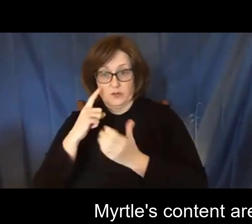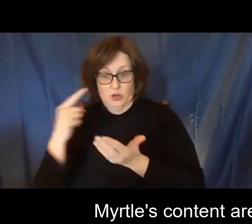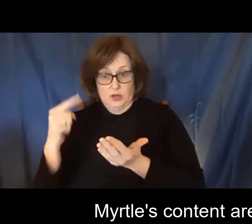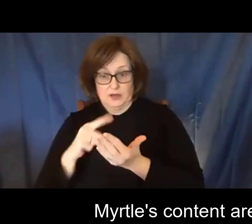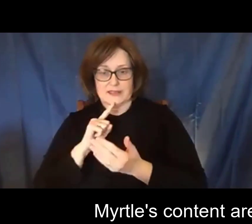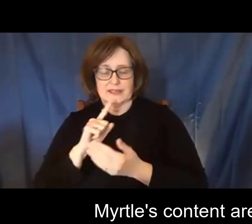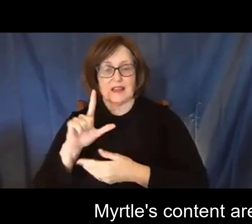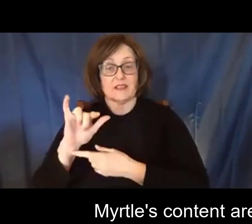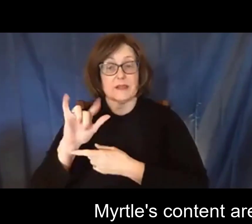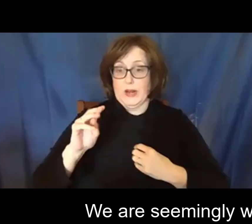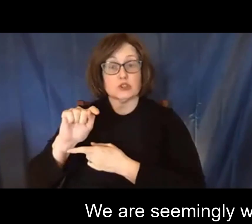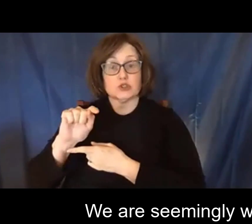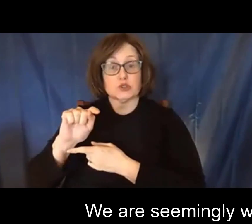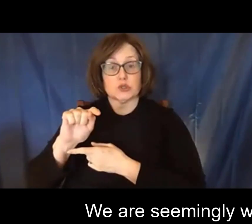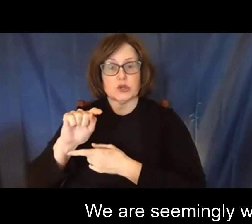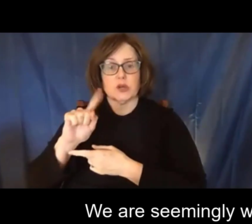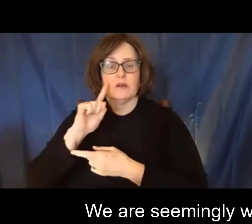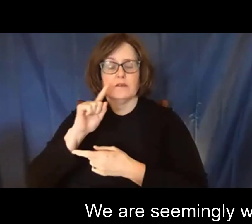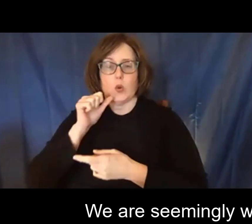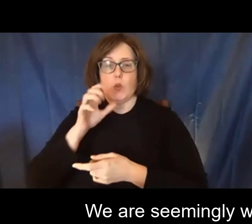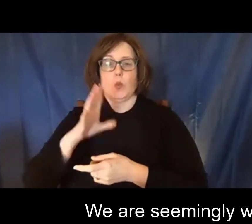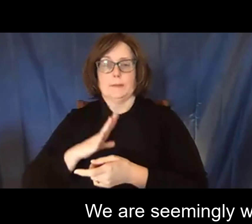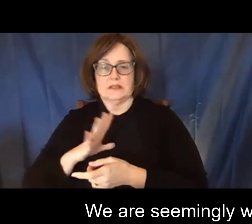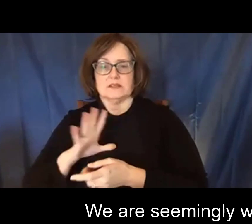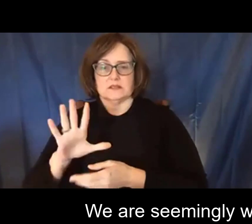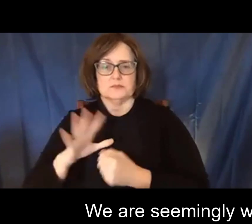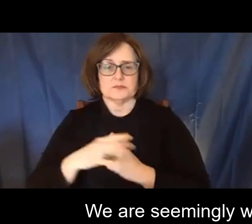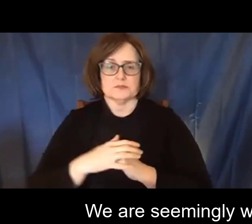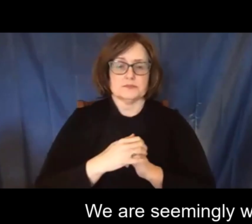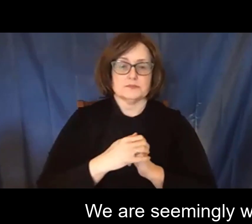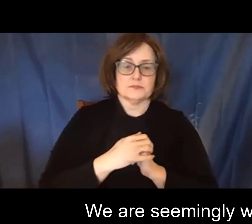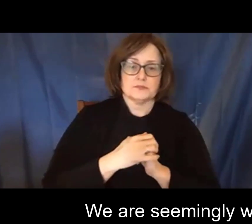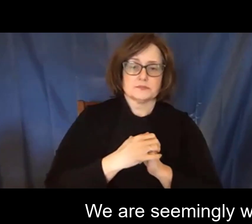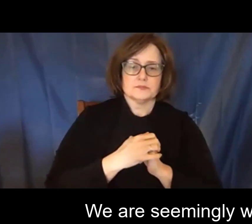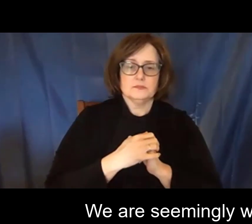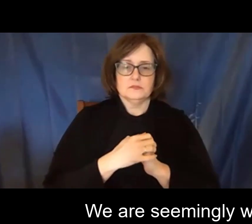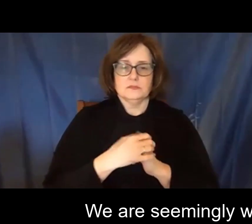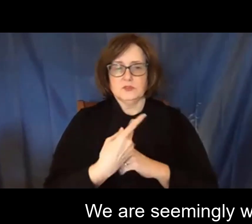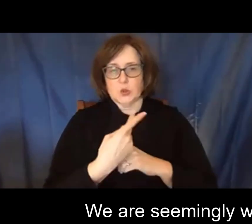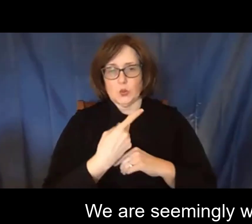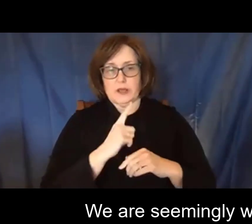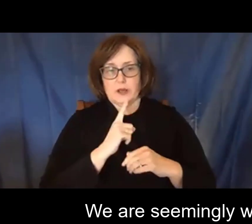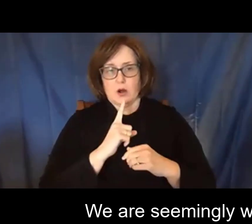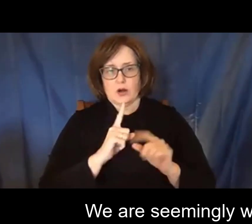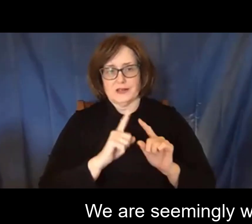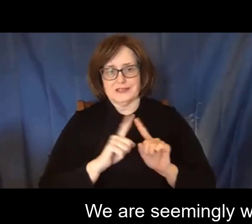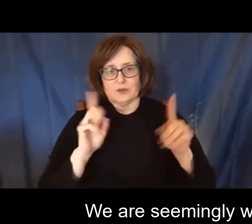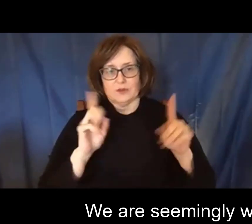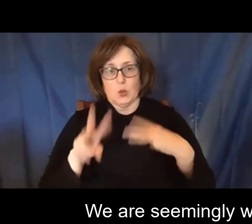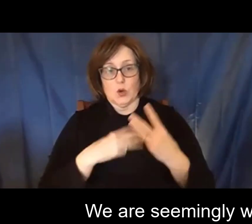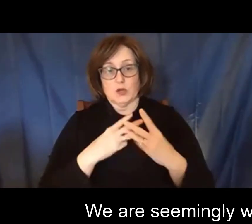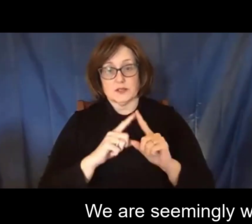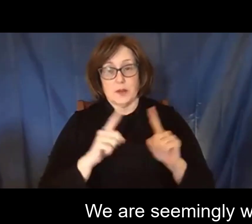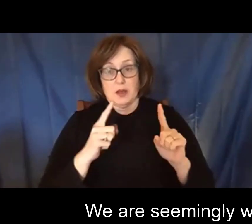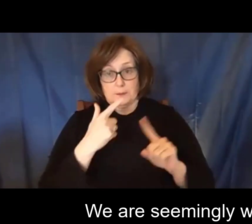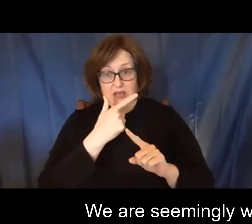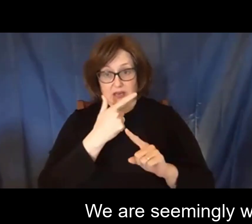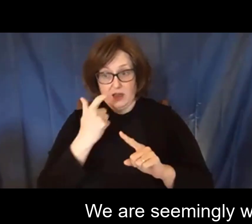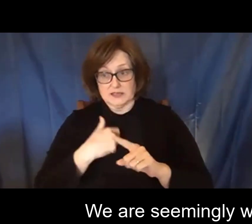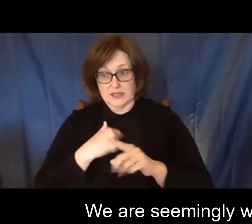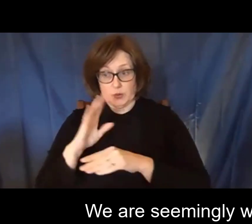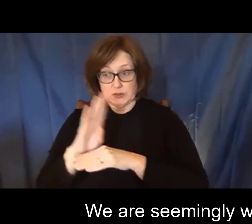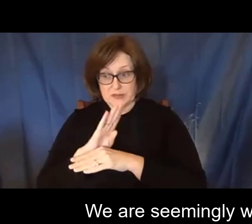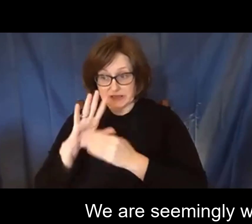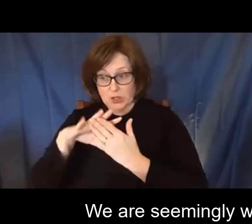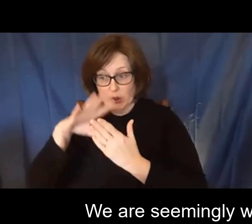women's studies. We are seemingly worlds apart. However, because I was in the throes of teaching myself about